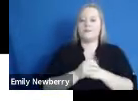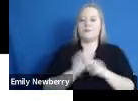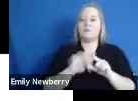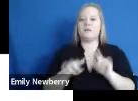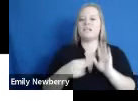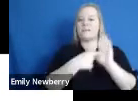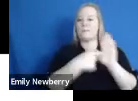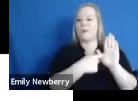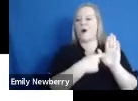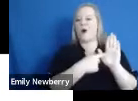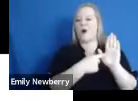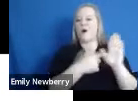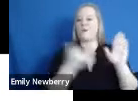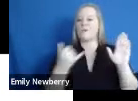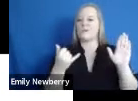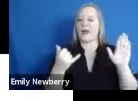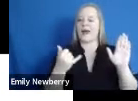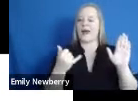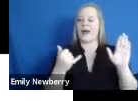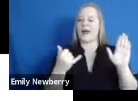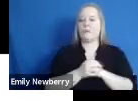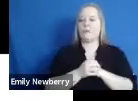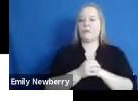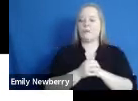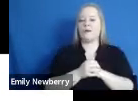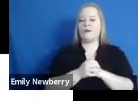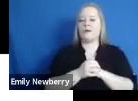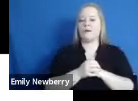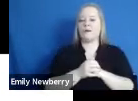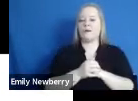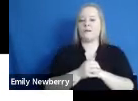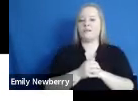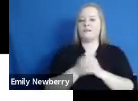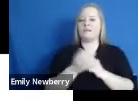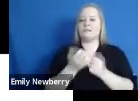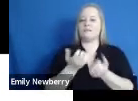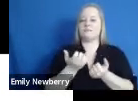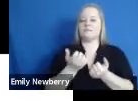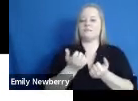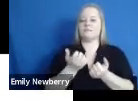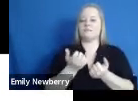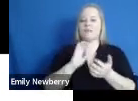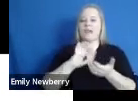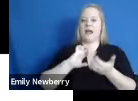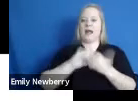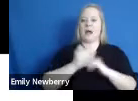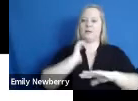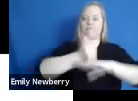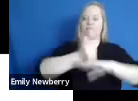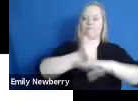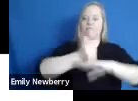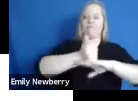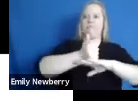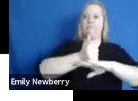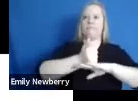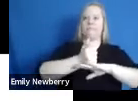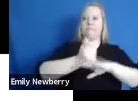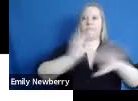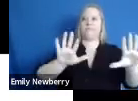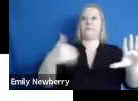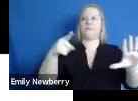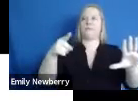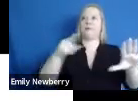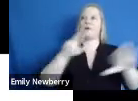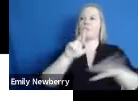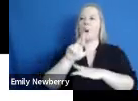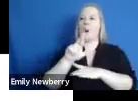for us, and what, the insulation is phenomenal. It's like an R30 minimum, and so